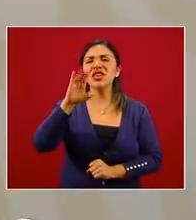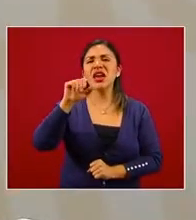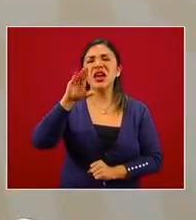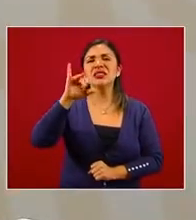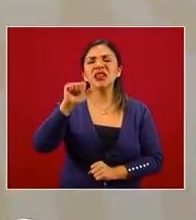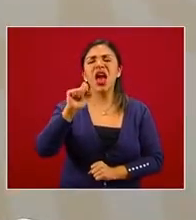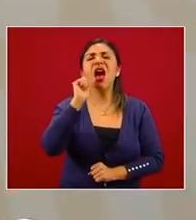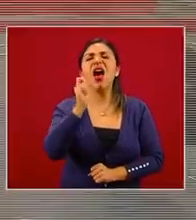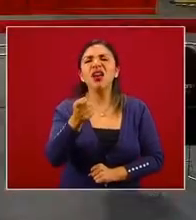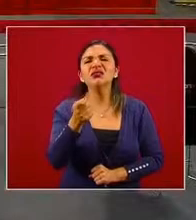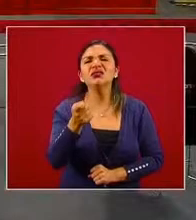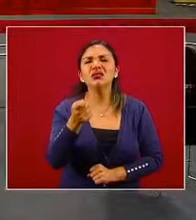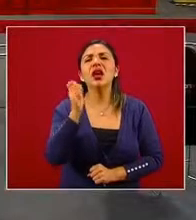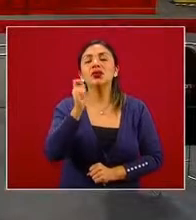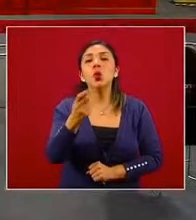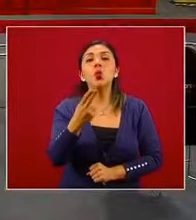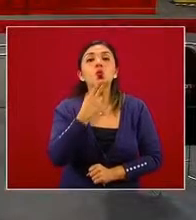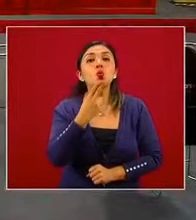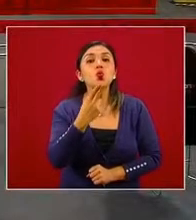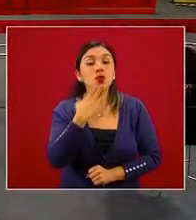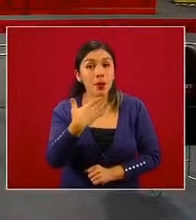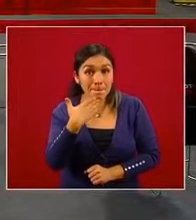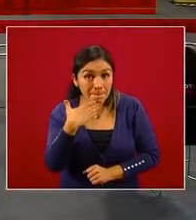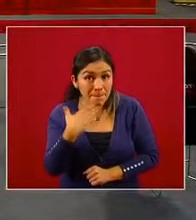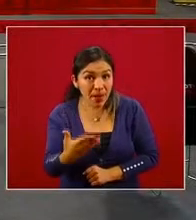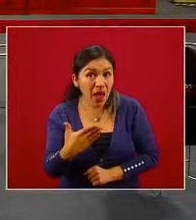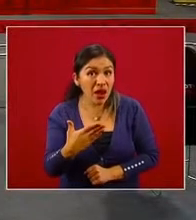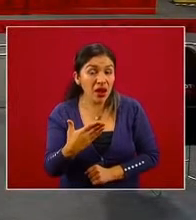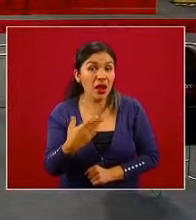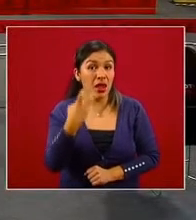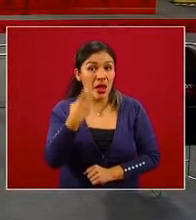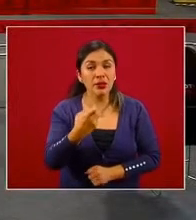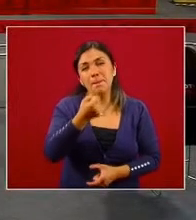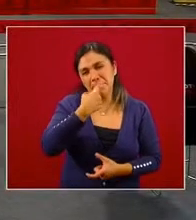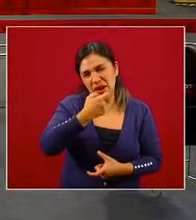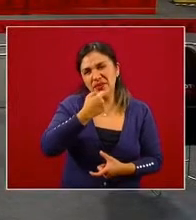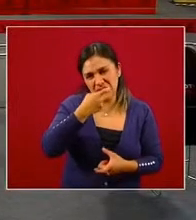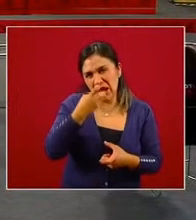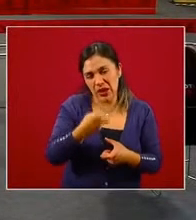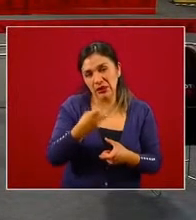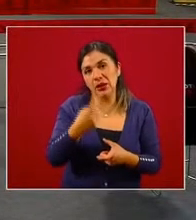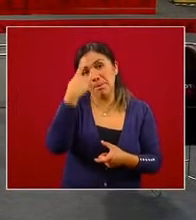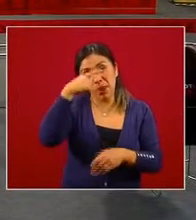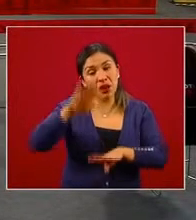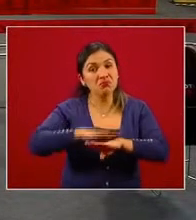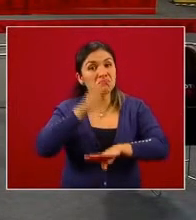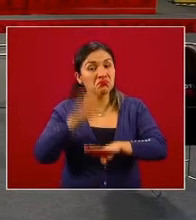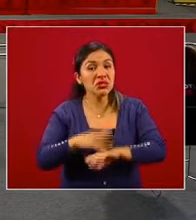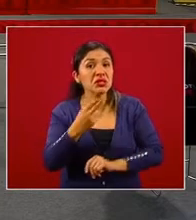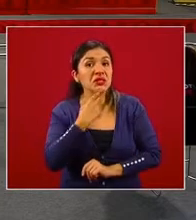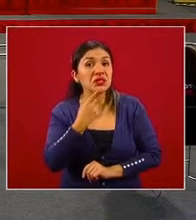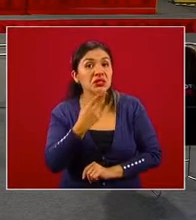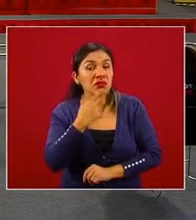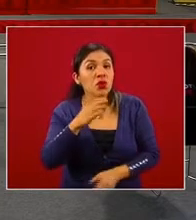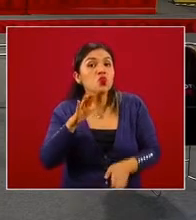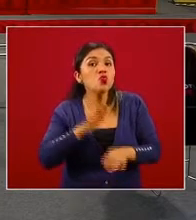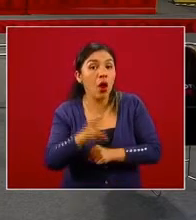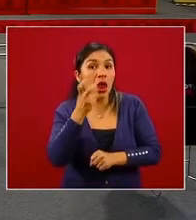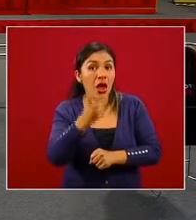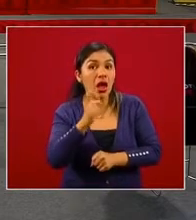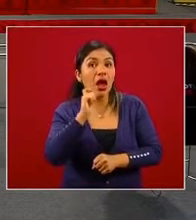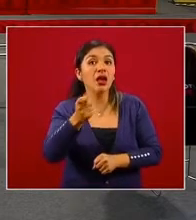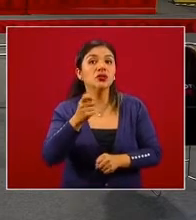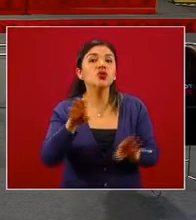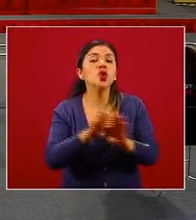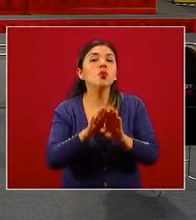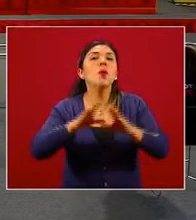And we've talked about this on other occasions. We have to see that it is useful, that this medication in this